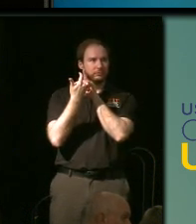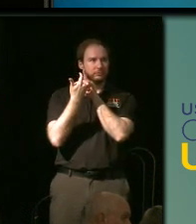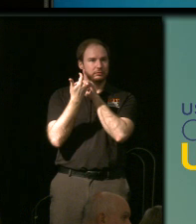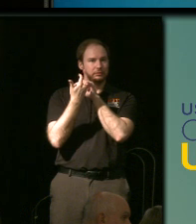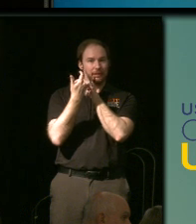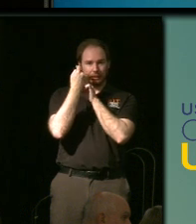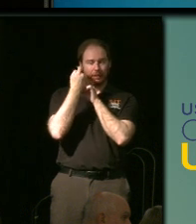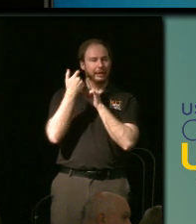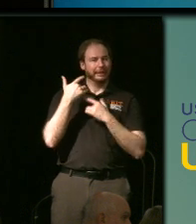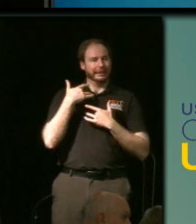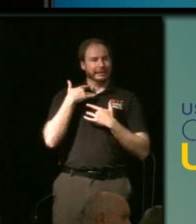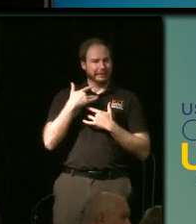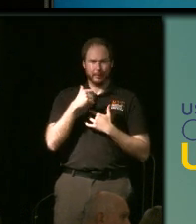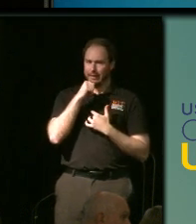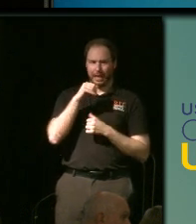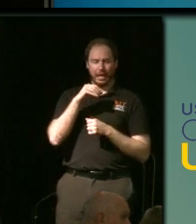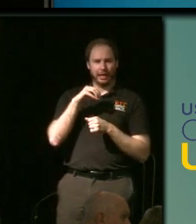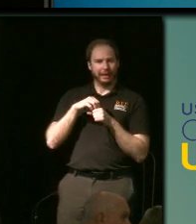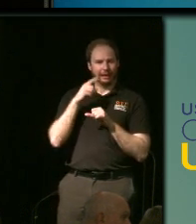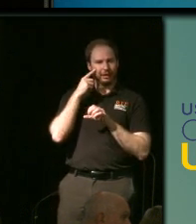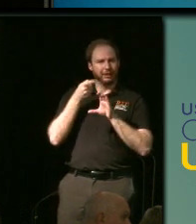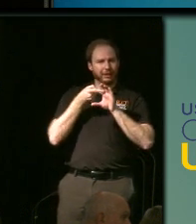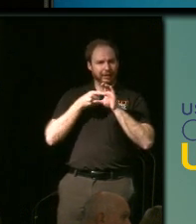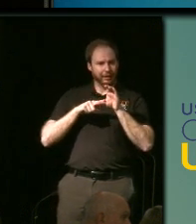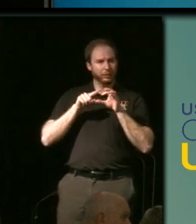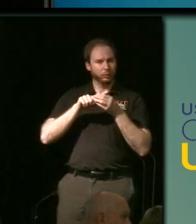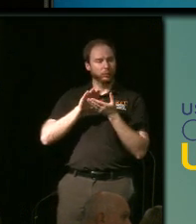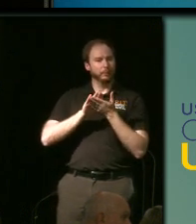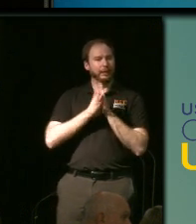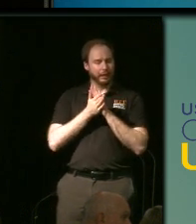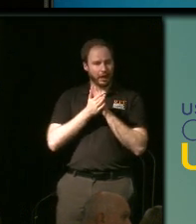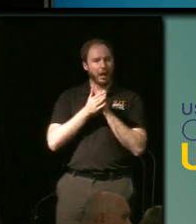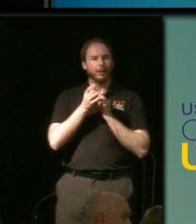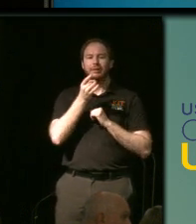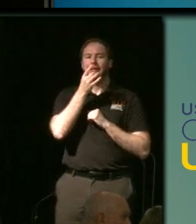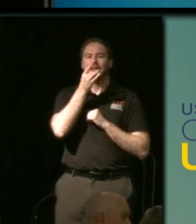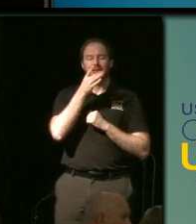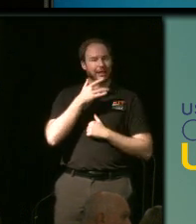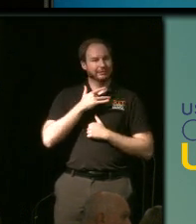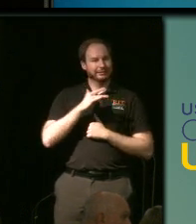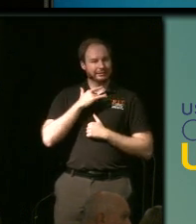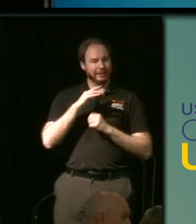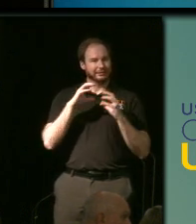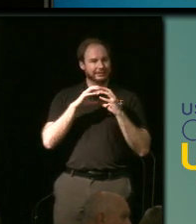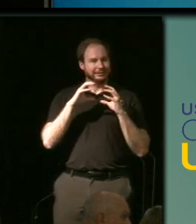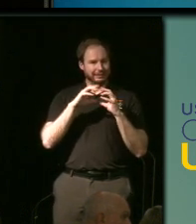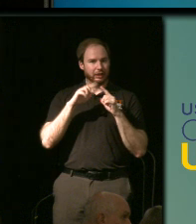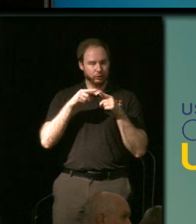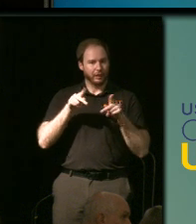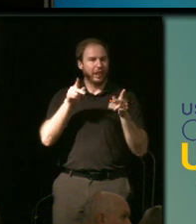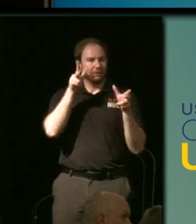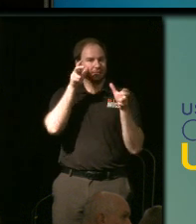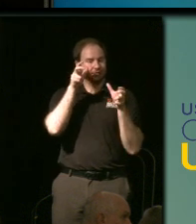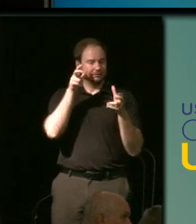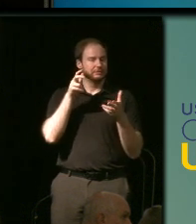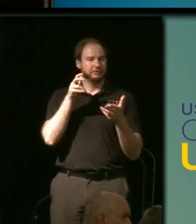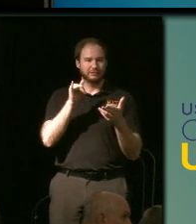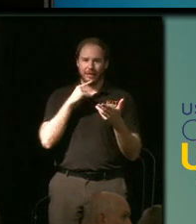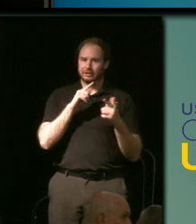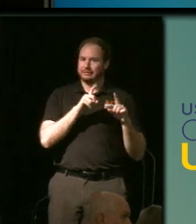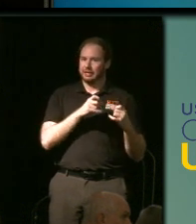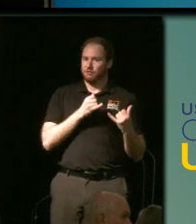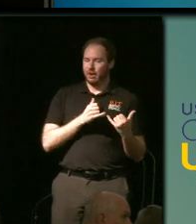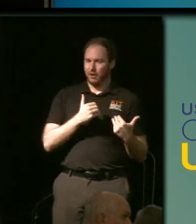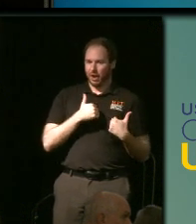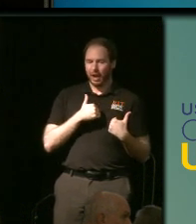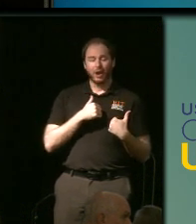don't normally see and turn them into light-sensing cells, and that's being done right now as well. Another idea is